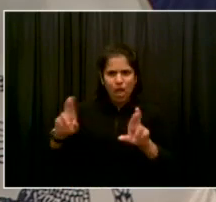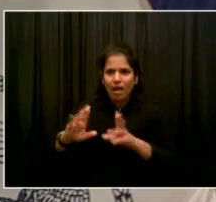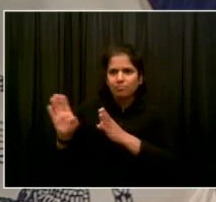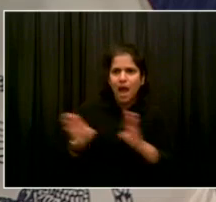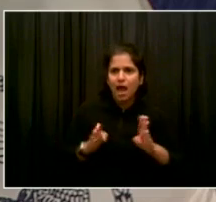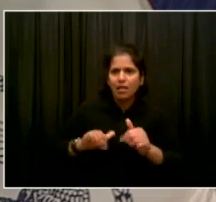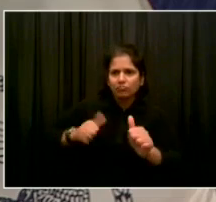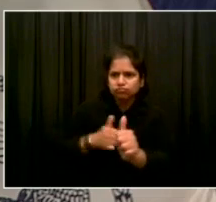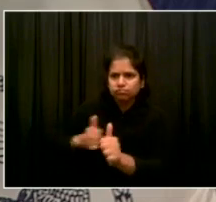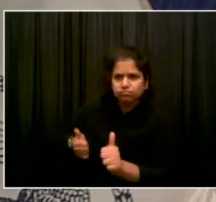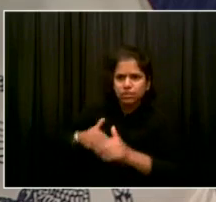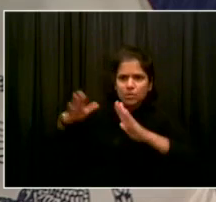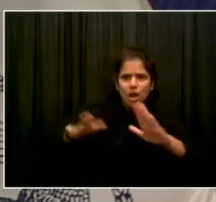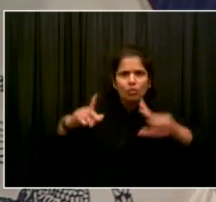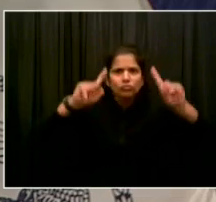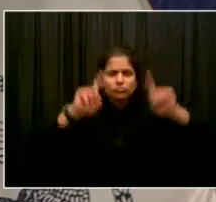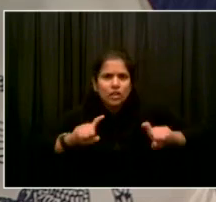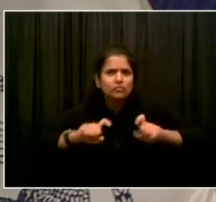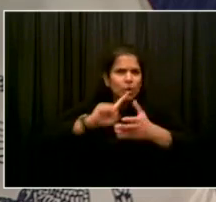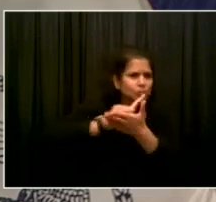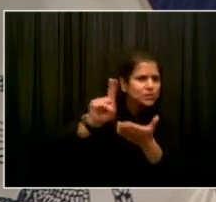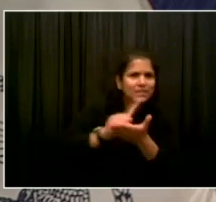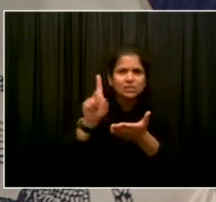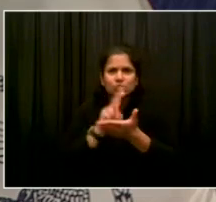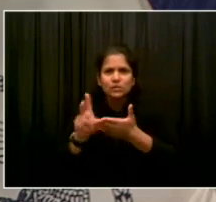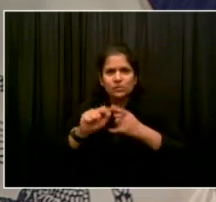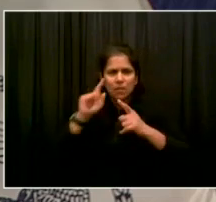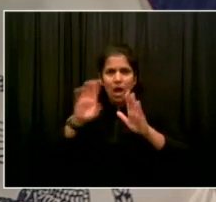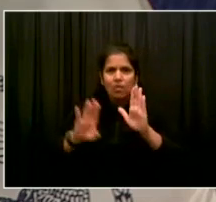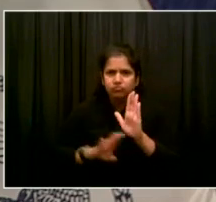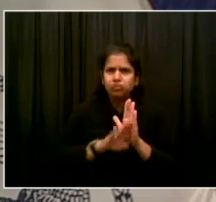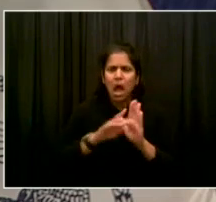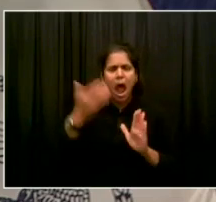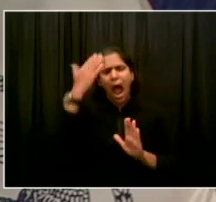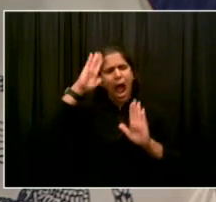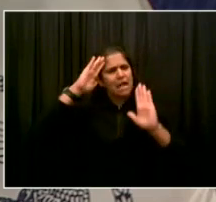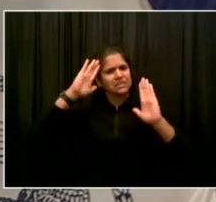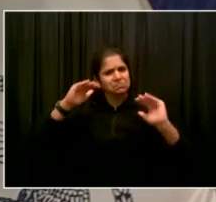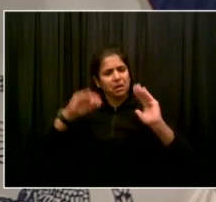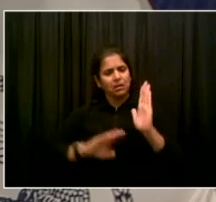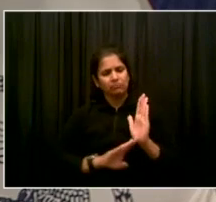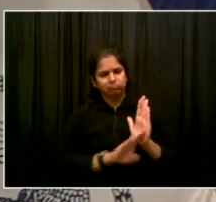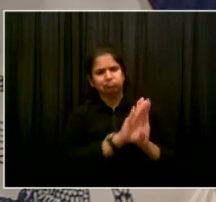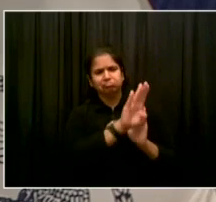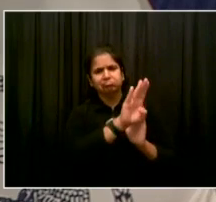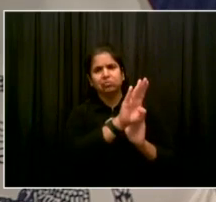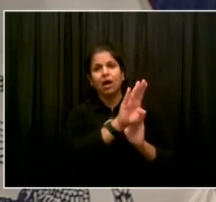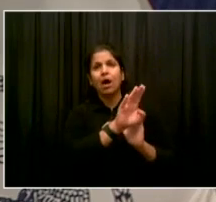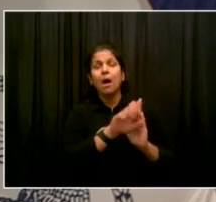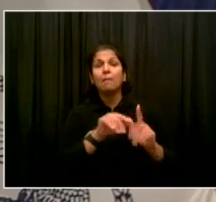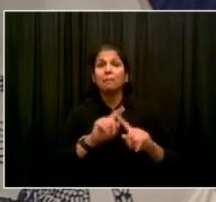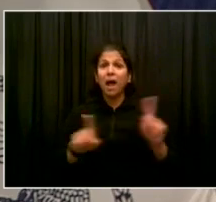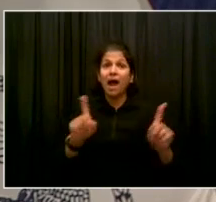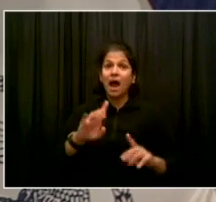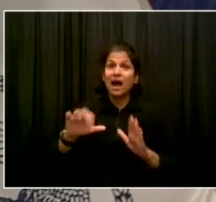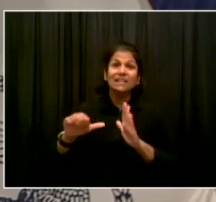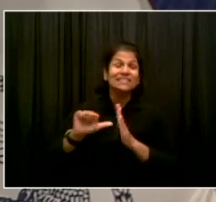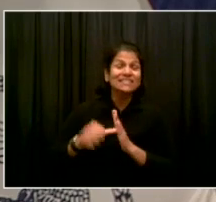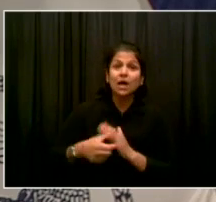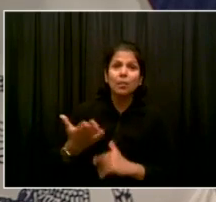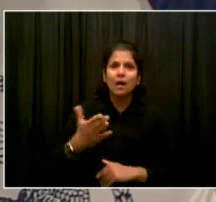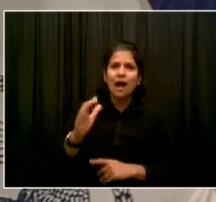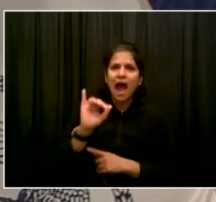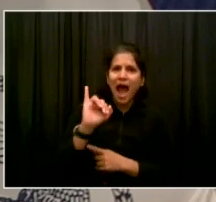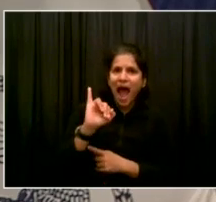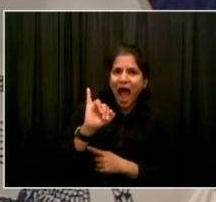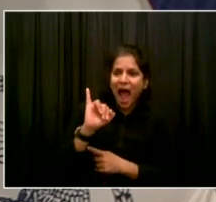think what's happening in his ICUs and how it compares to 2020 is the most pertinent story here. So Dr. Katz, could you speak